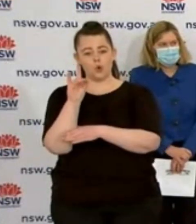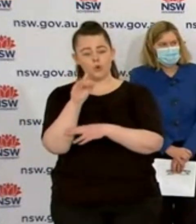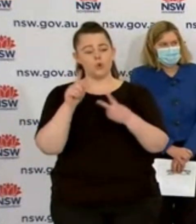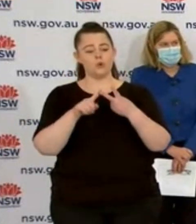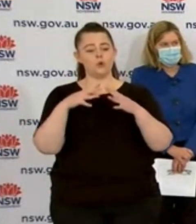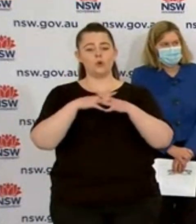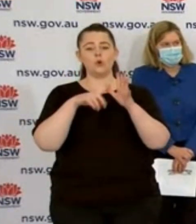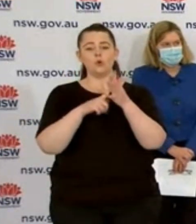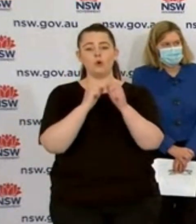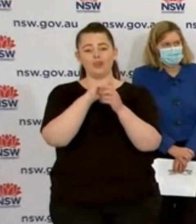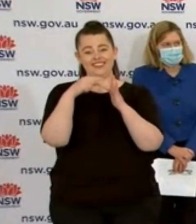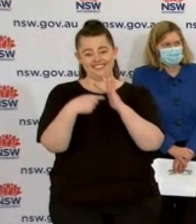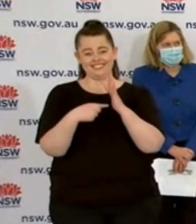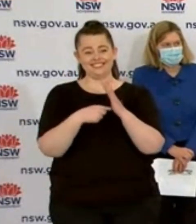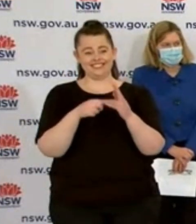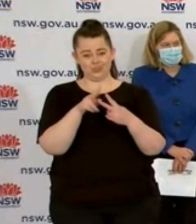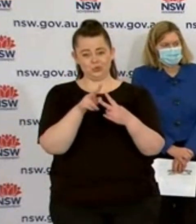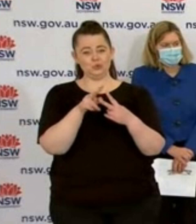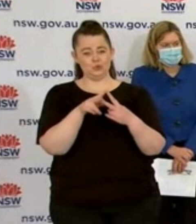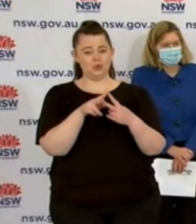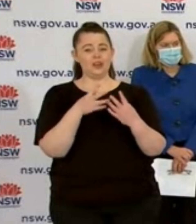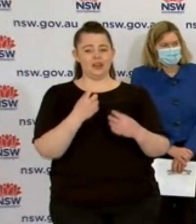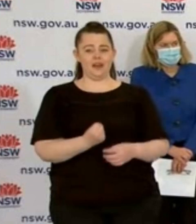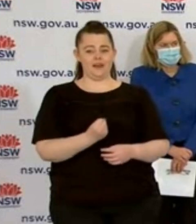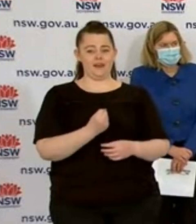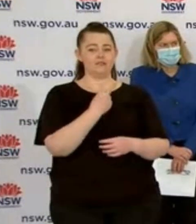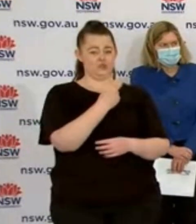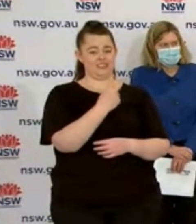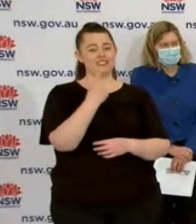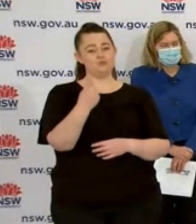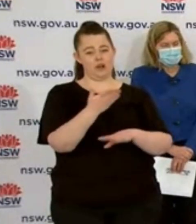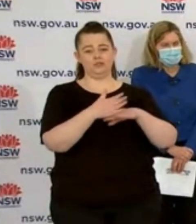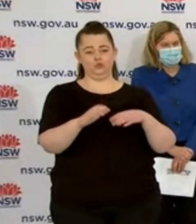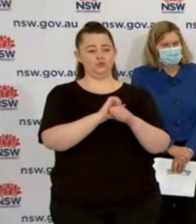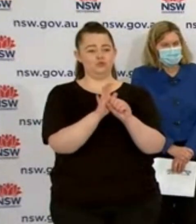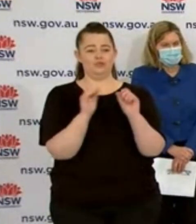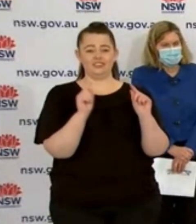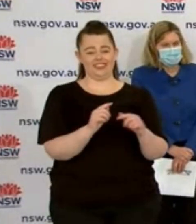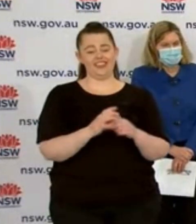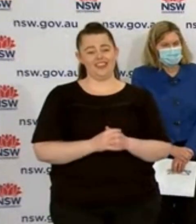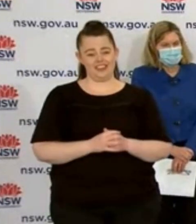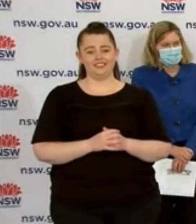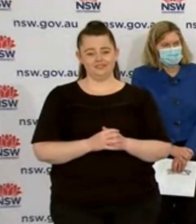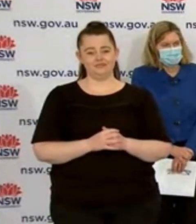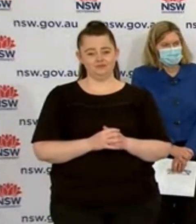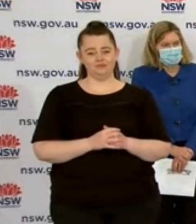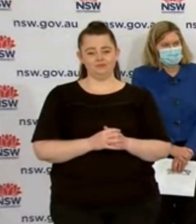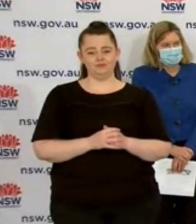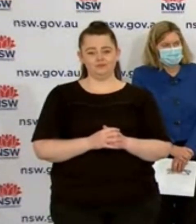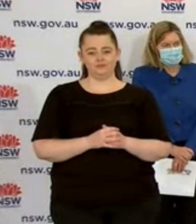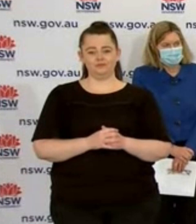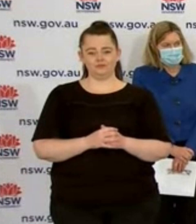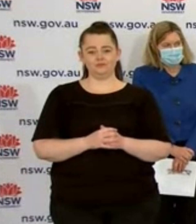cases overnight and 9 still in the community, and that is of concern. The Hunter New England, of course, we're seeing stabilisation, but still 9 cases,